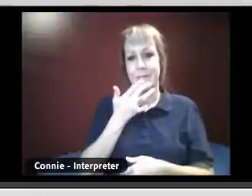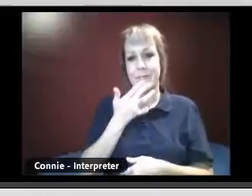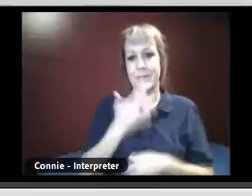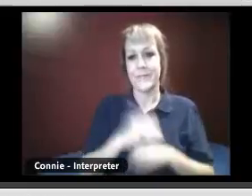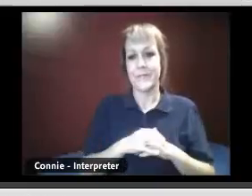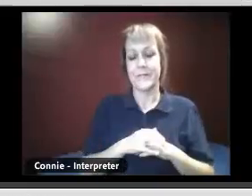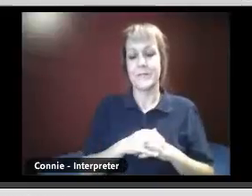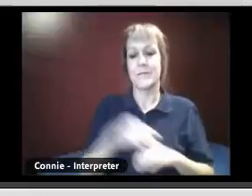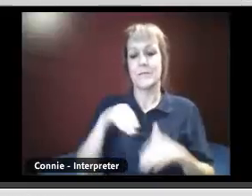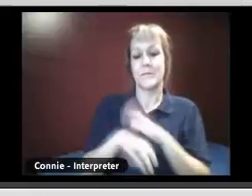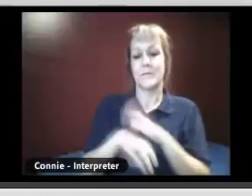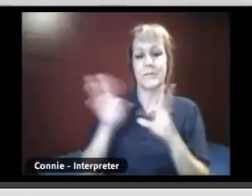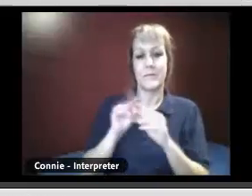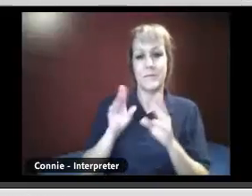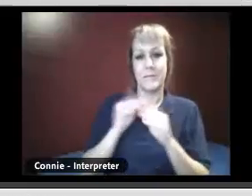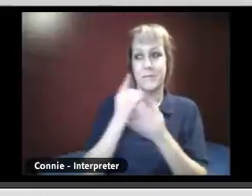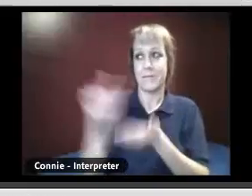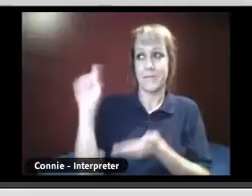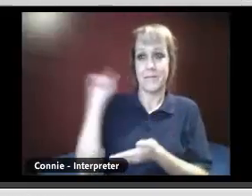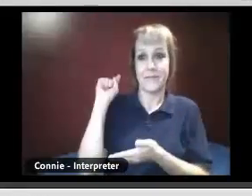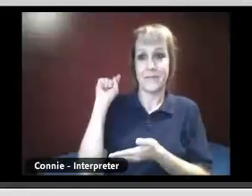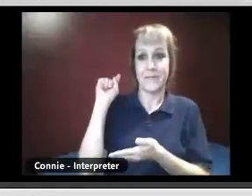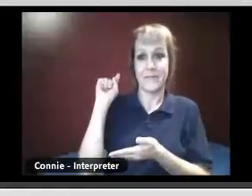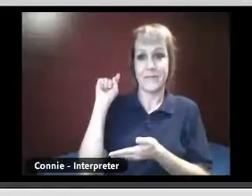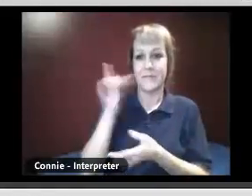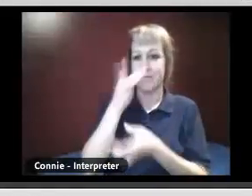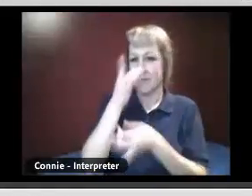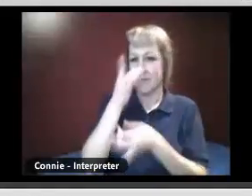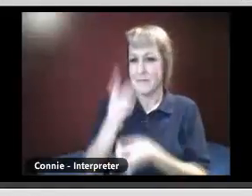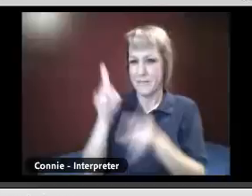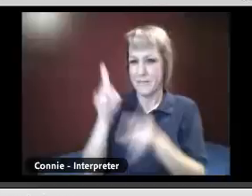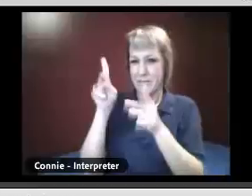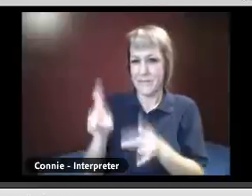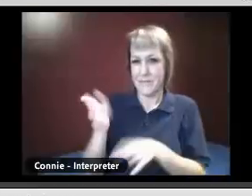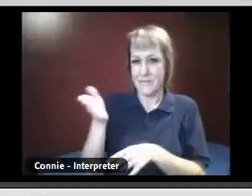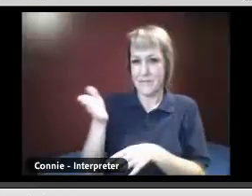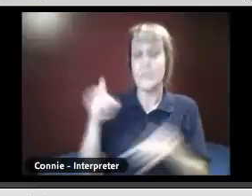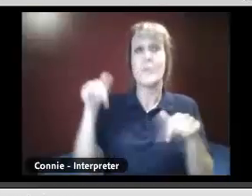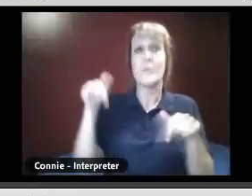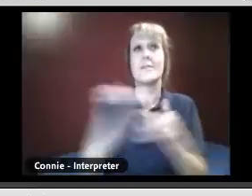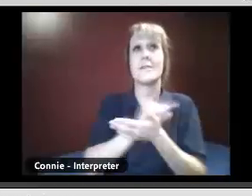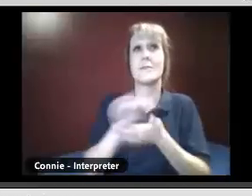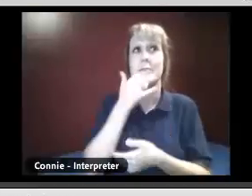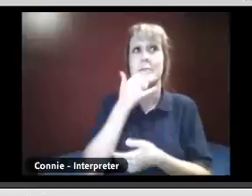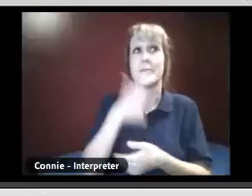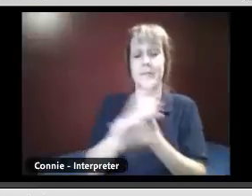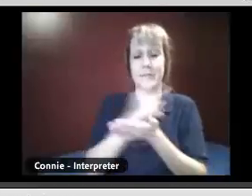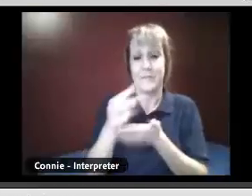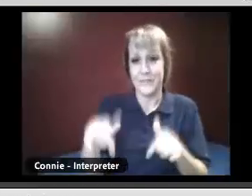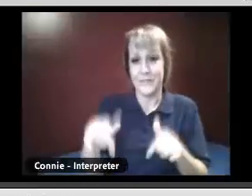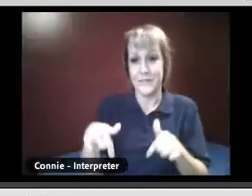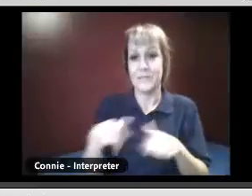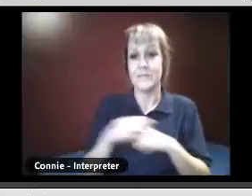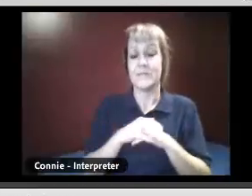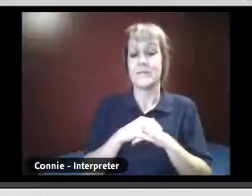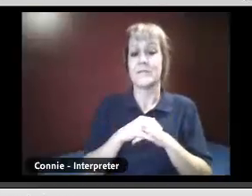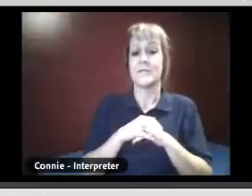a session last week and there was a very interesting character in it. No, I guess it was this week. And earlier this week,